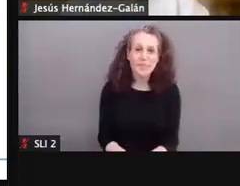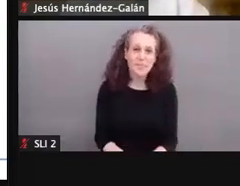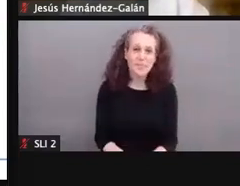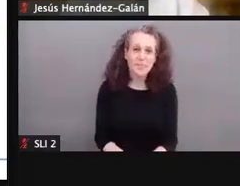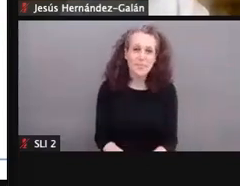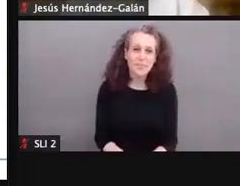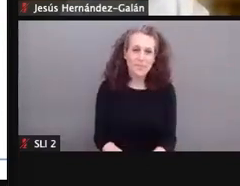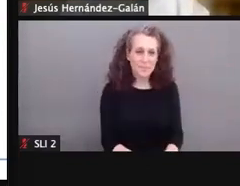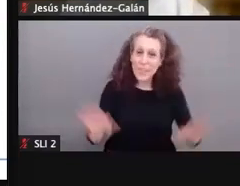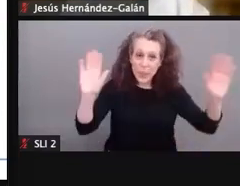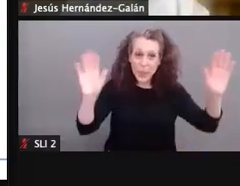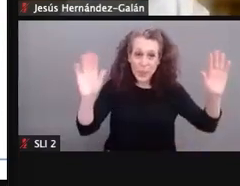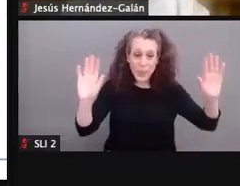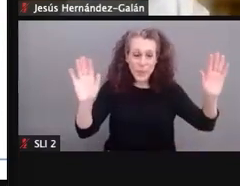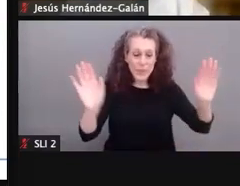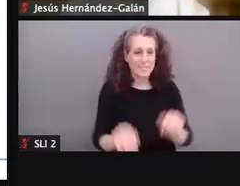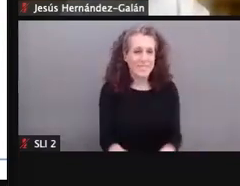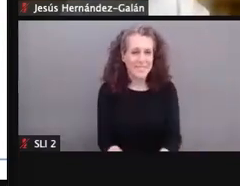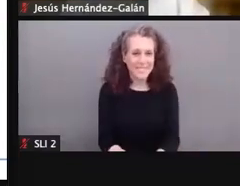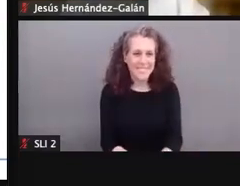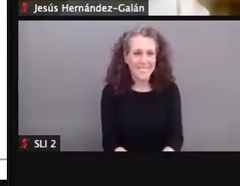Hi, everybody.